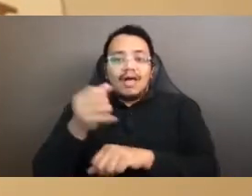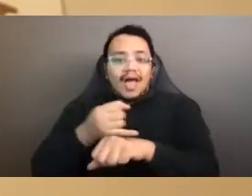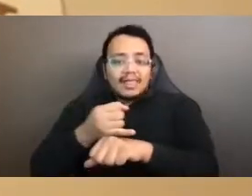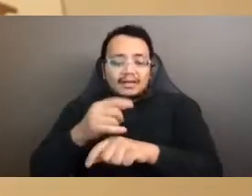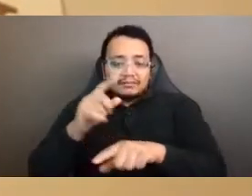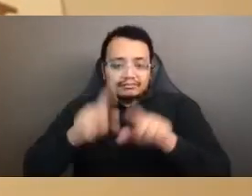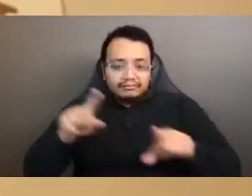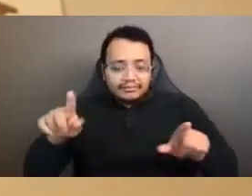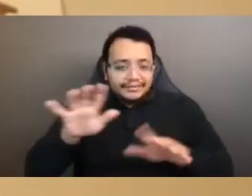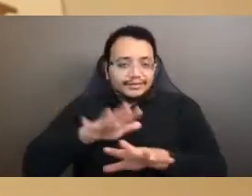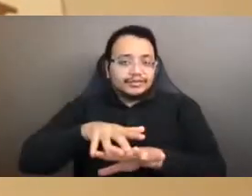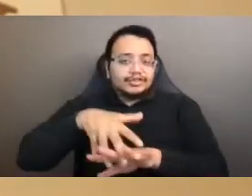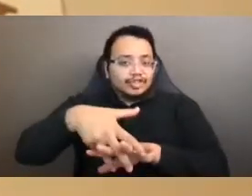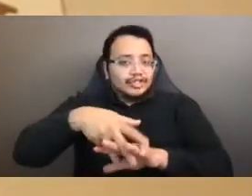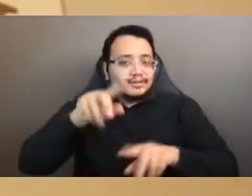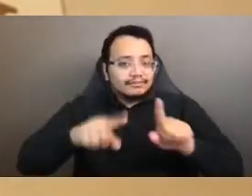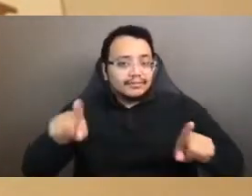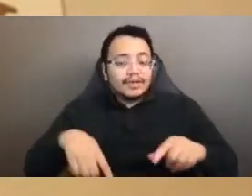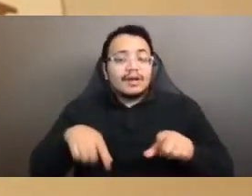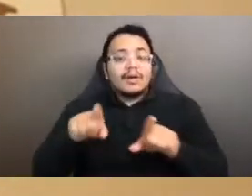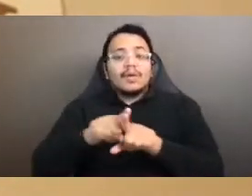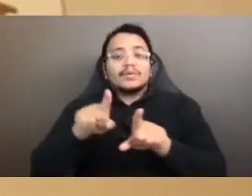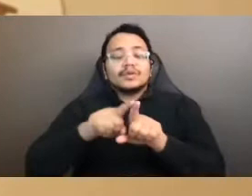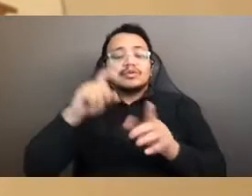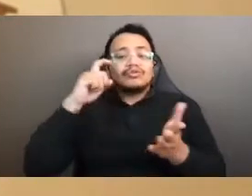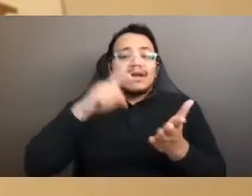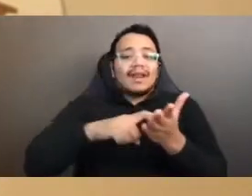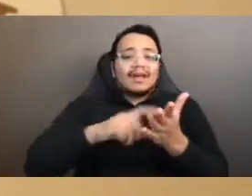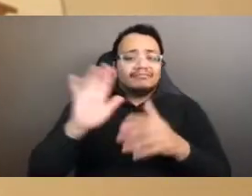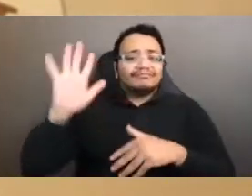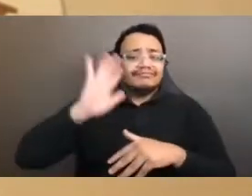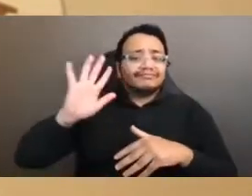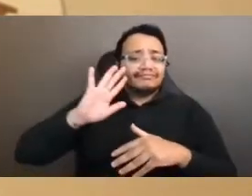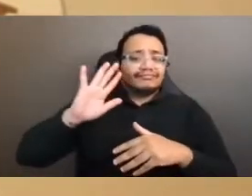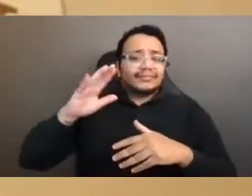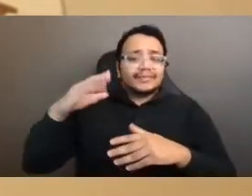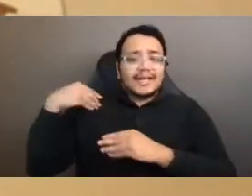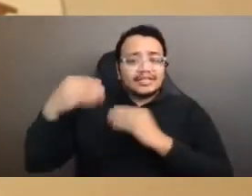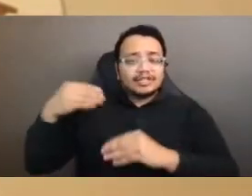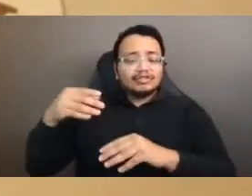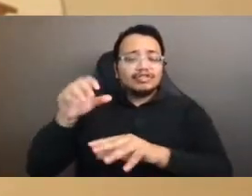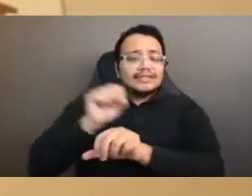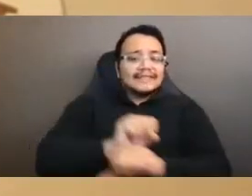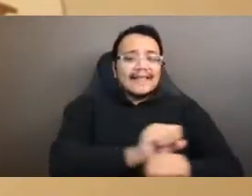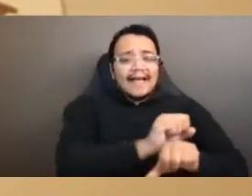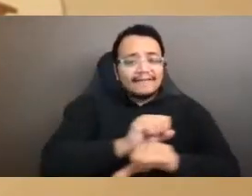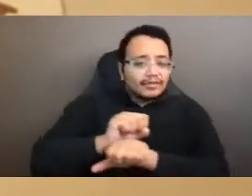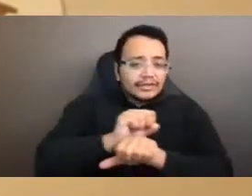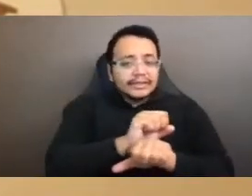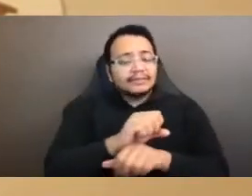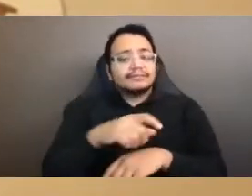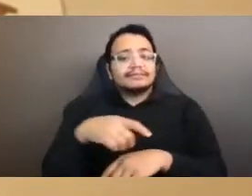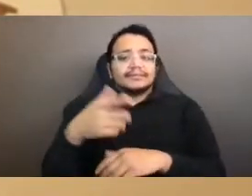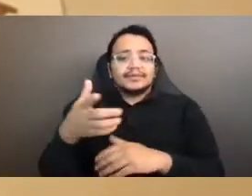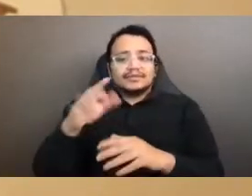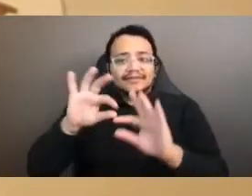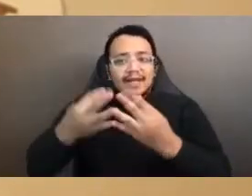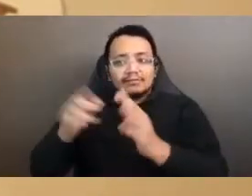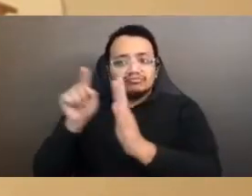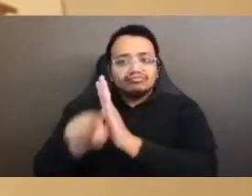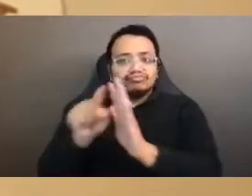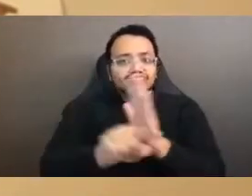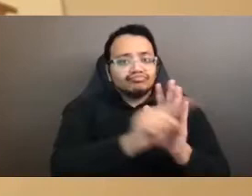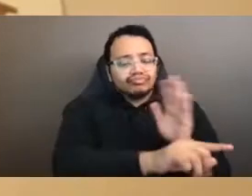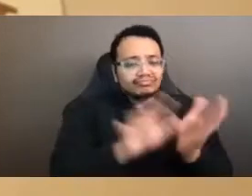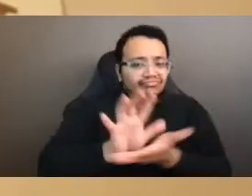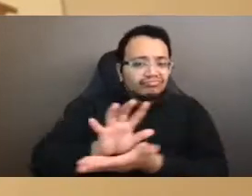whose backs this country was built upon. Those who were enslaved, those who had to suffer cultural genocide, those who went through some of the most